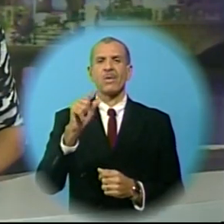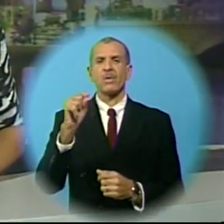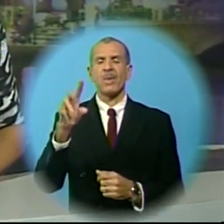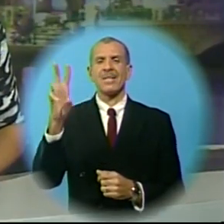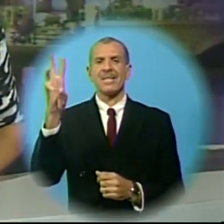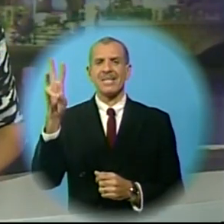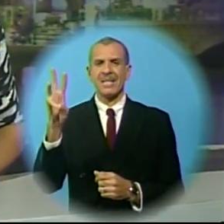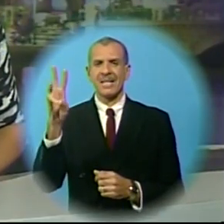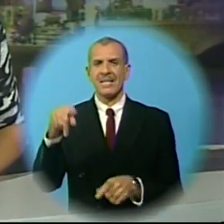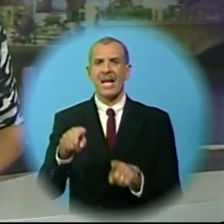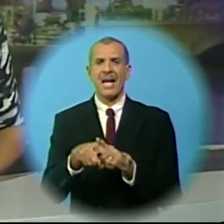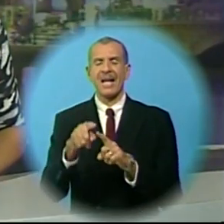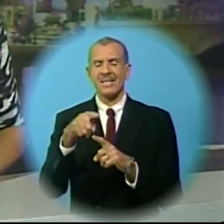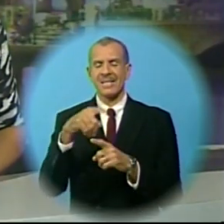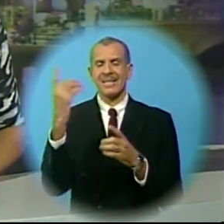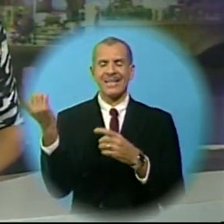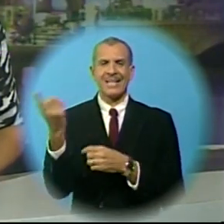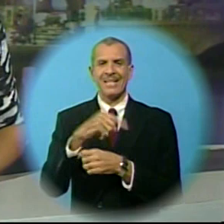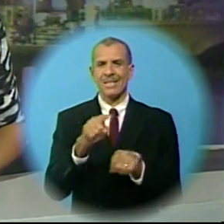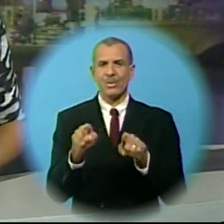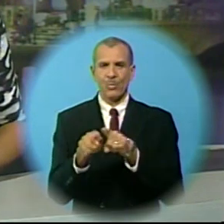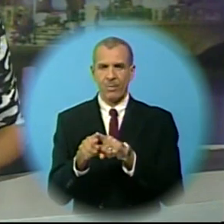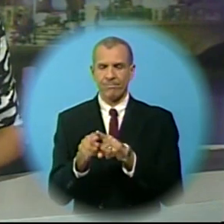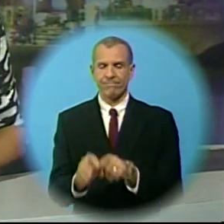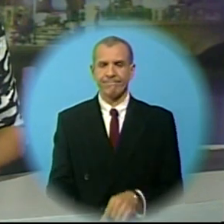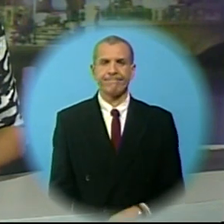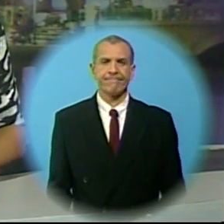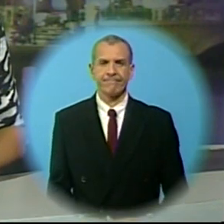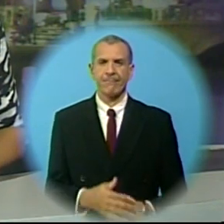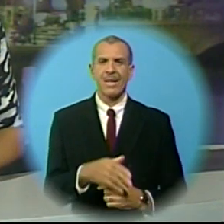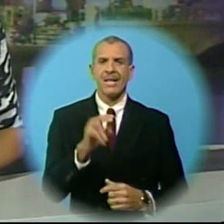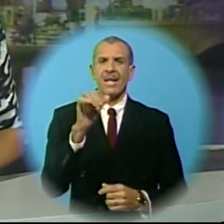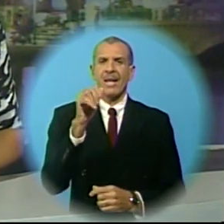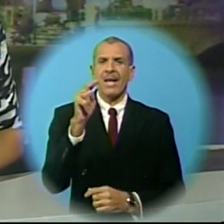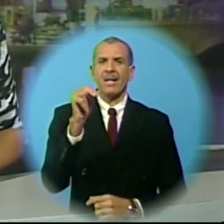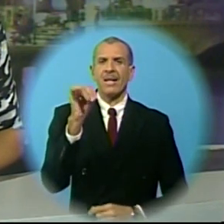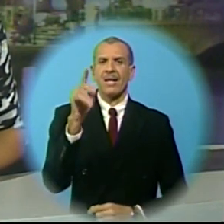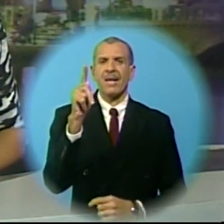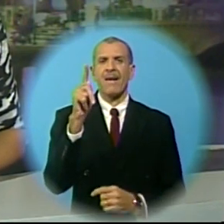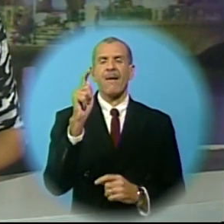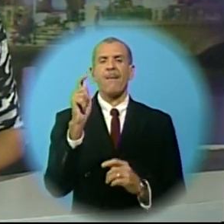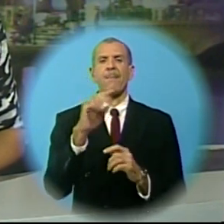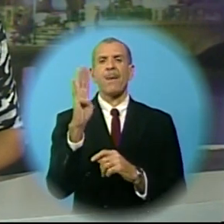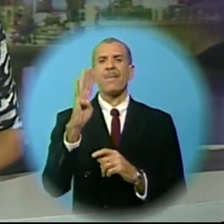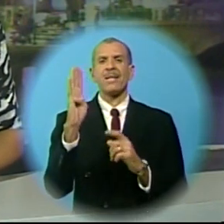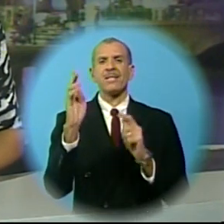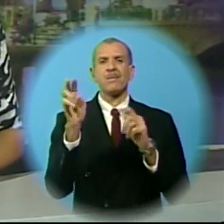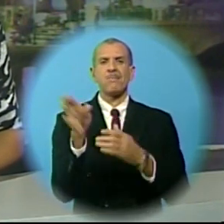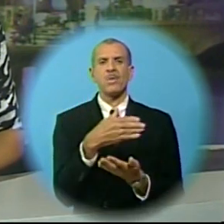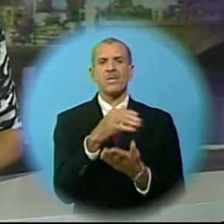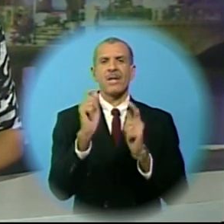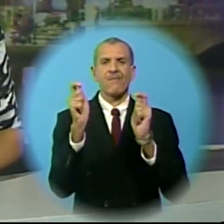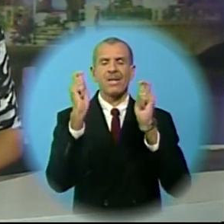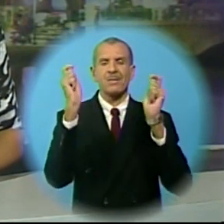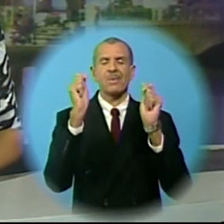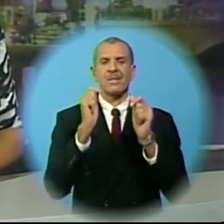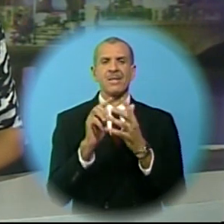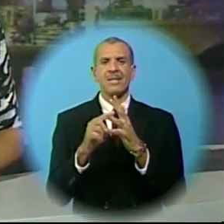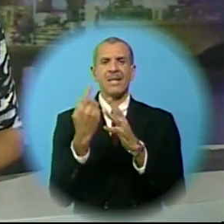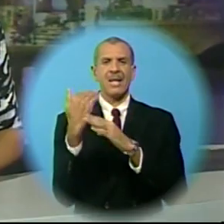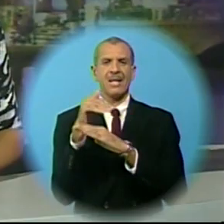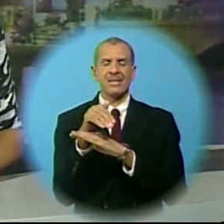aside as hearing dates. The Naniki Barbados Music Festival kicked off last night at the Holders Hill Polo